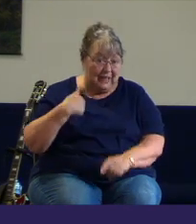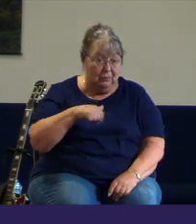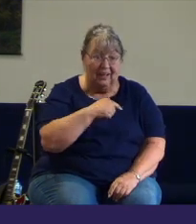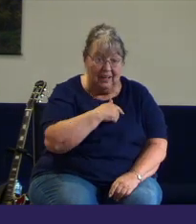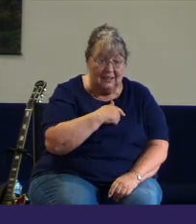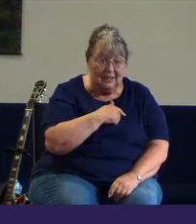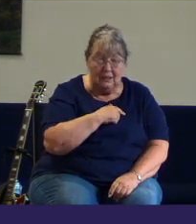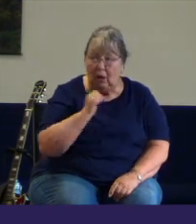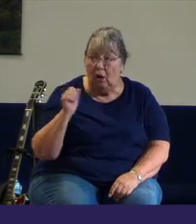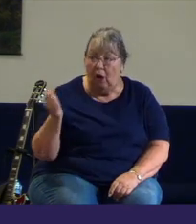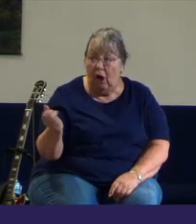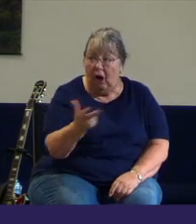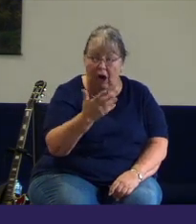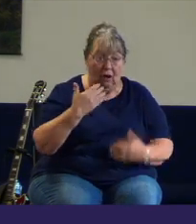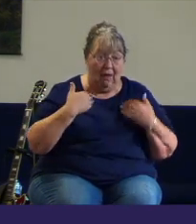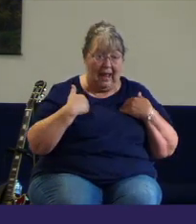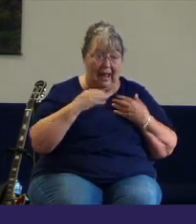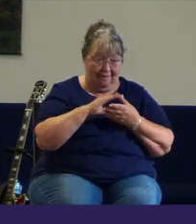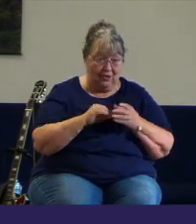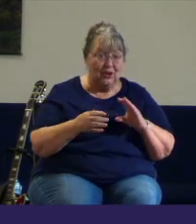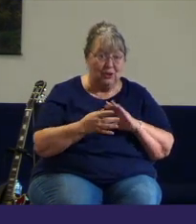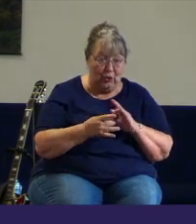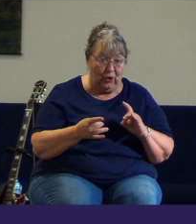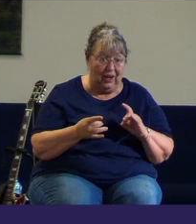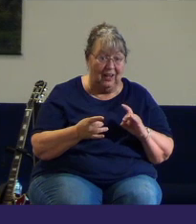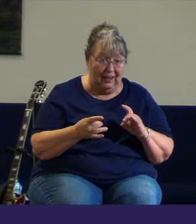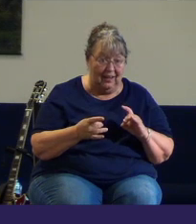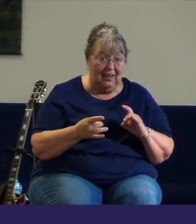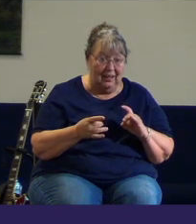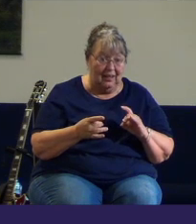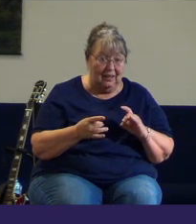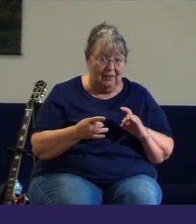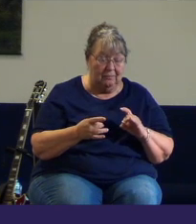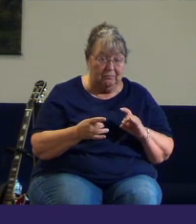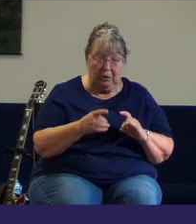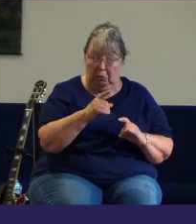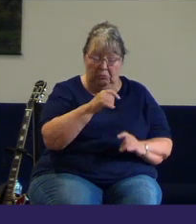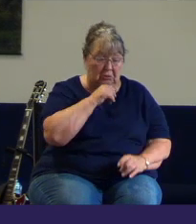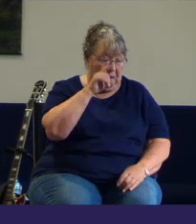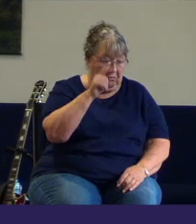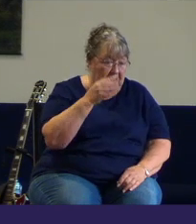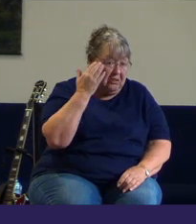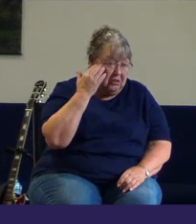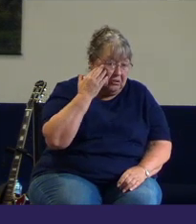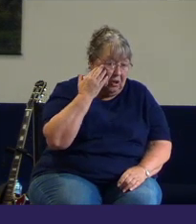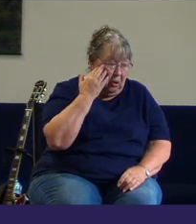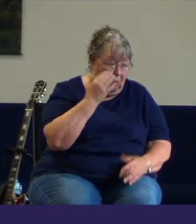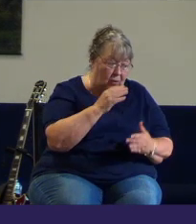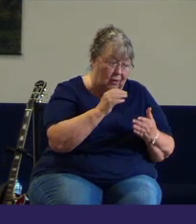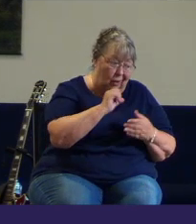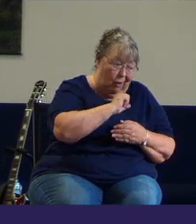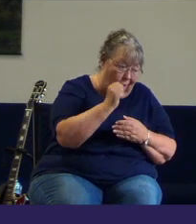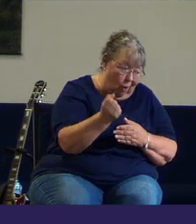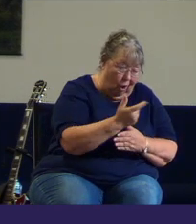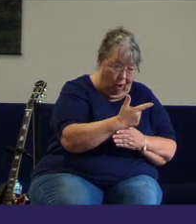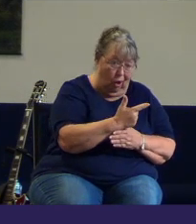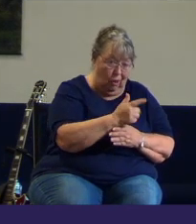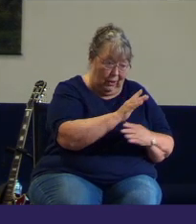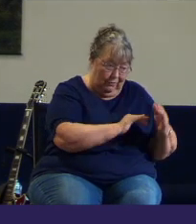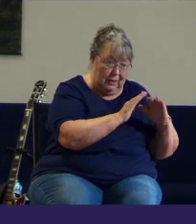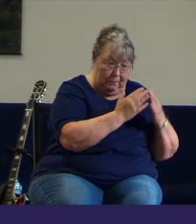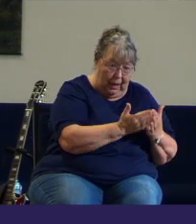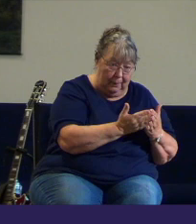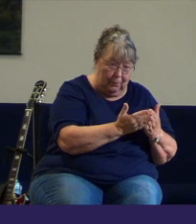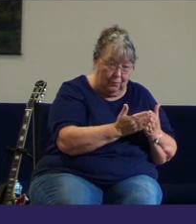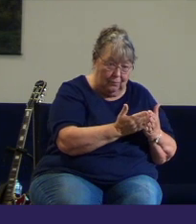story. And you don't need to know scripture. Though you should, because we do preach his word here.